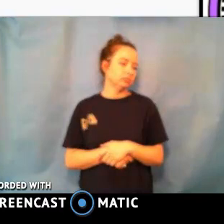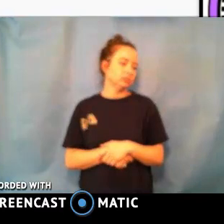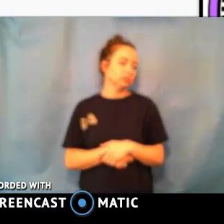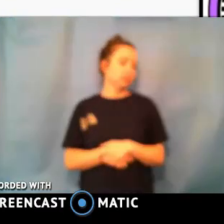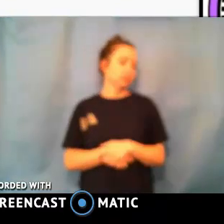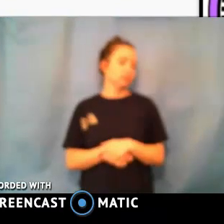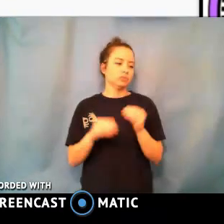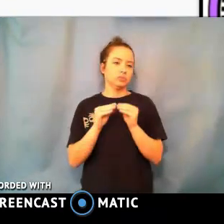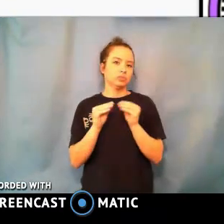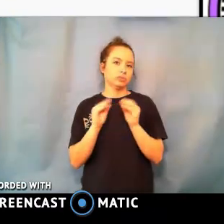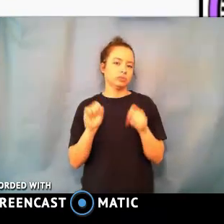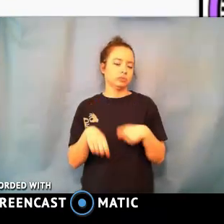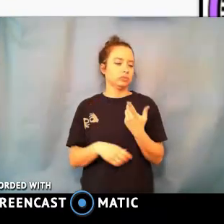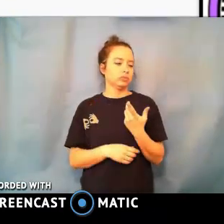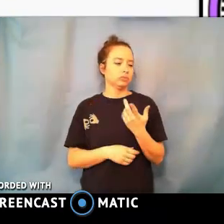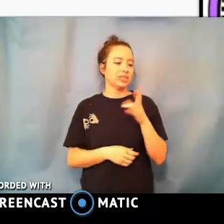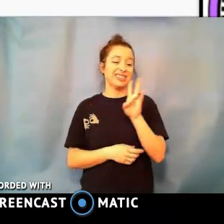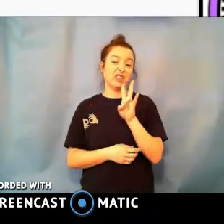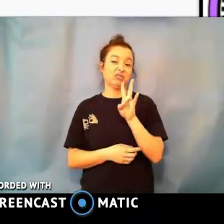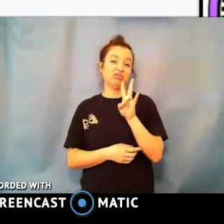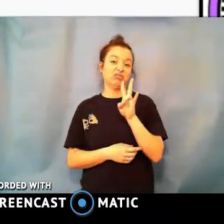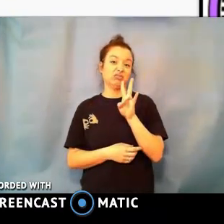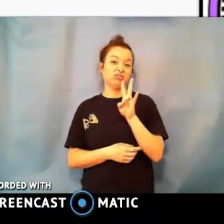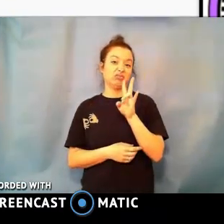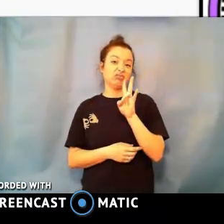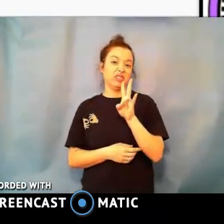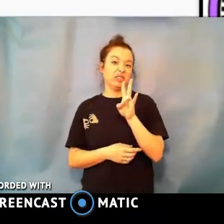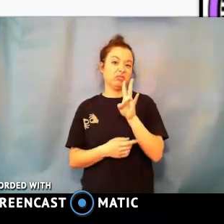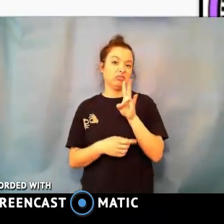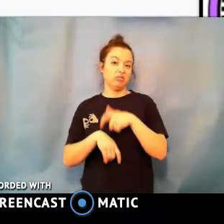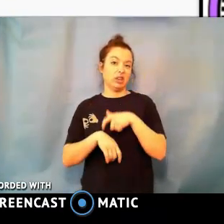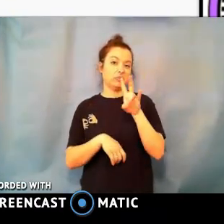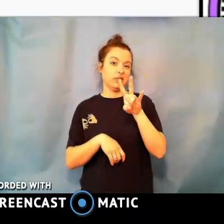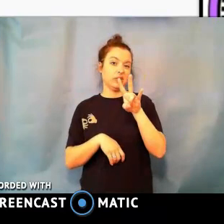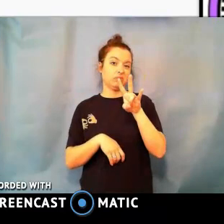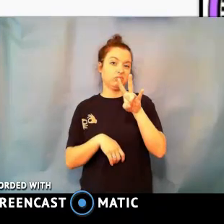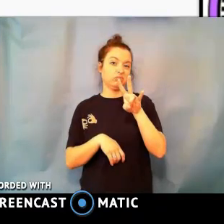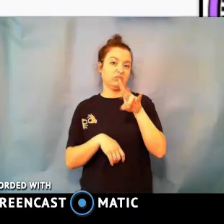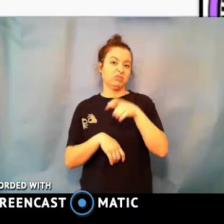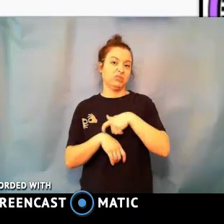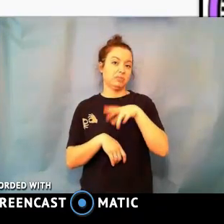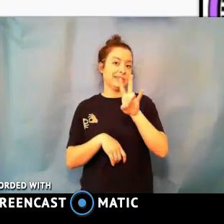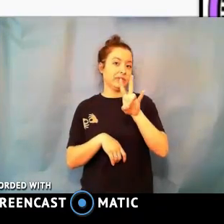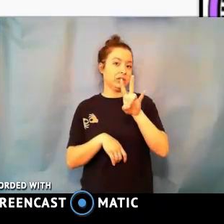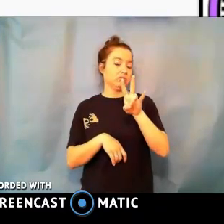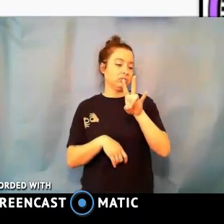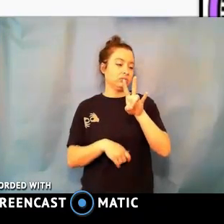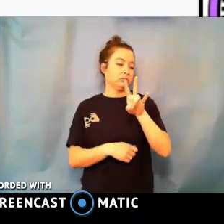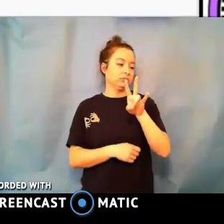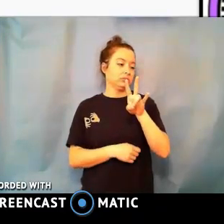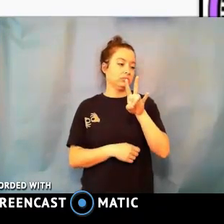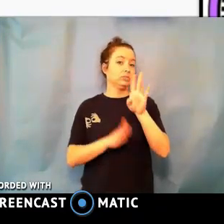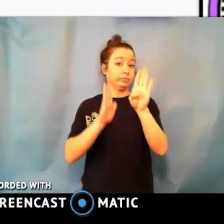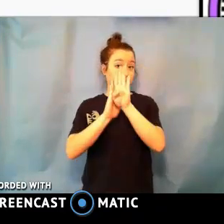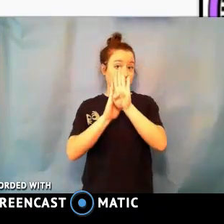All right, let's do a few more practice. So this says 7 o'clock. They have our minutes. It's pointing straight up because when